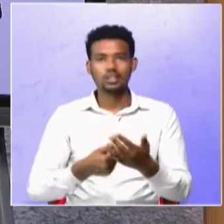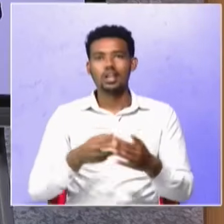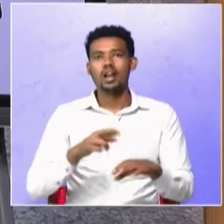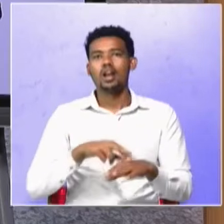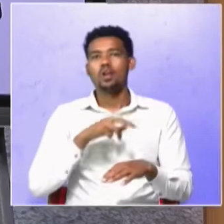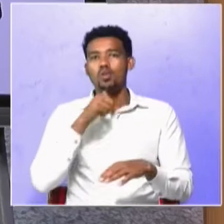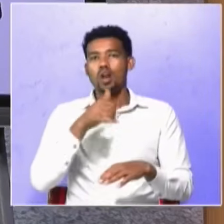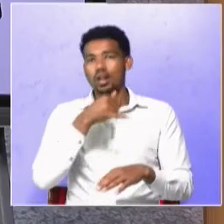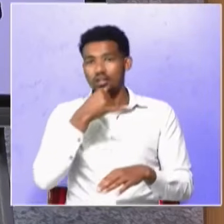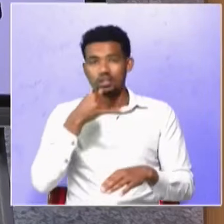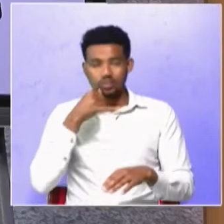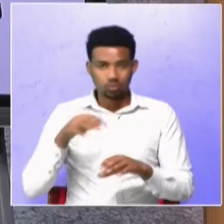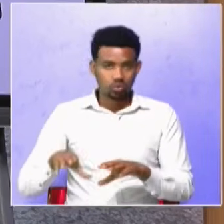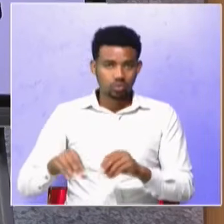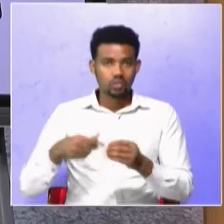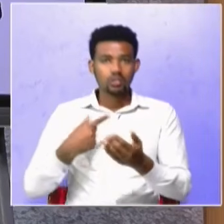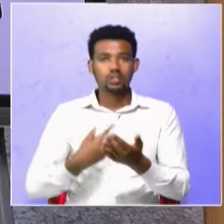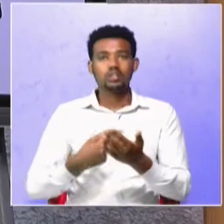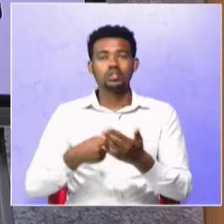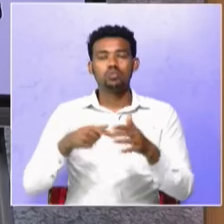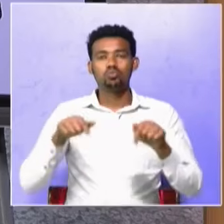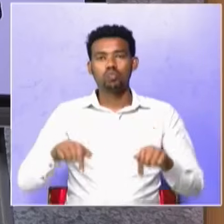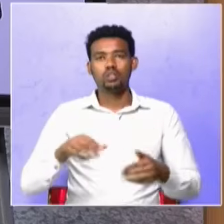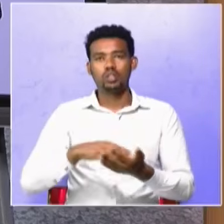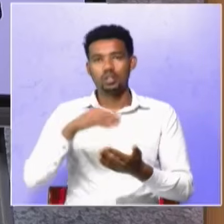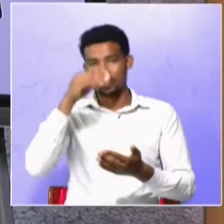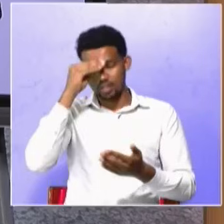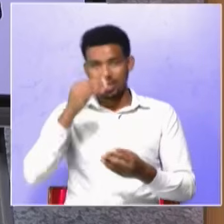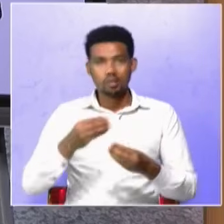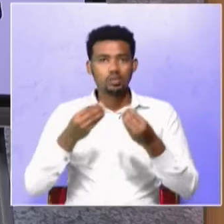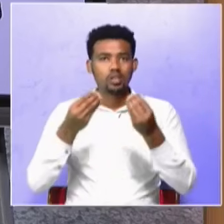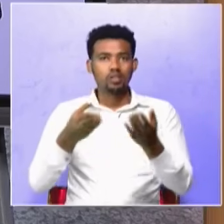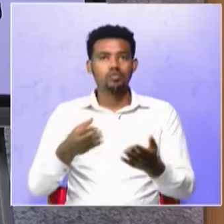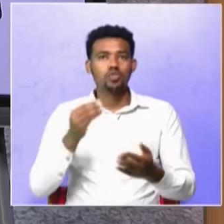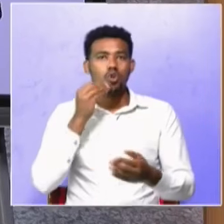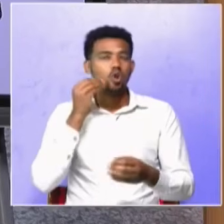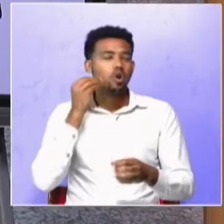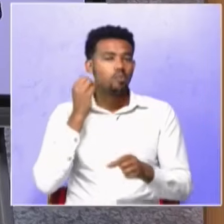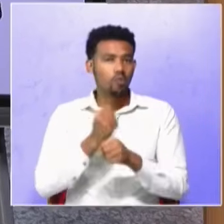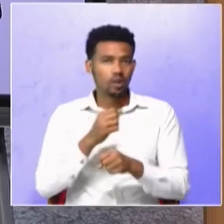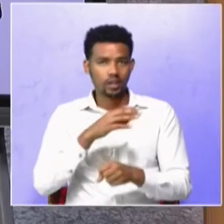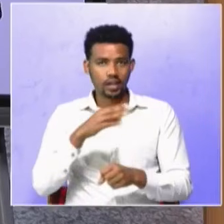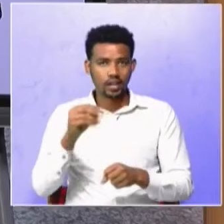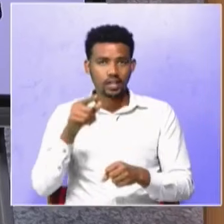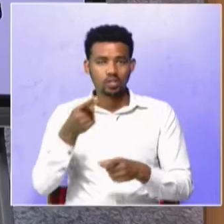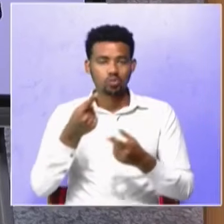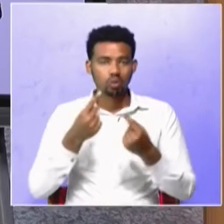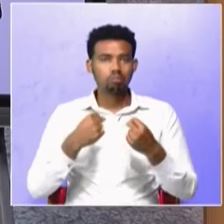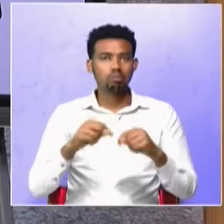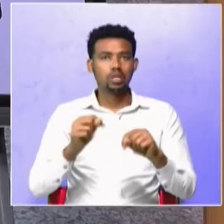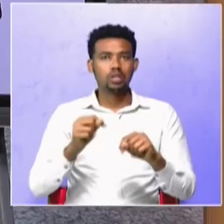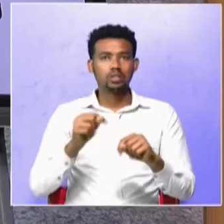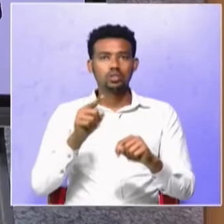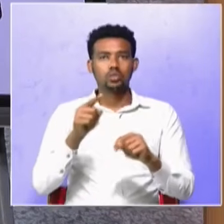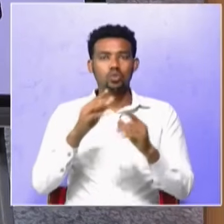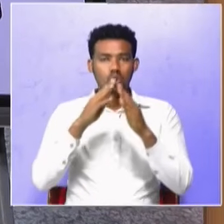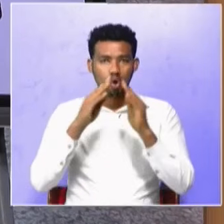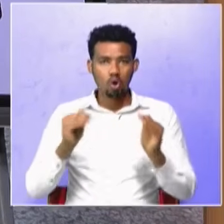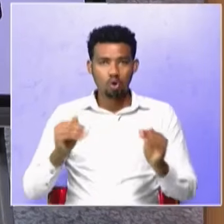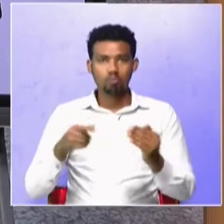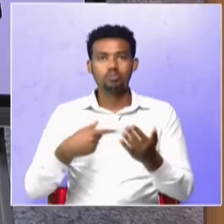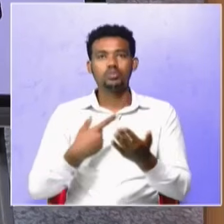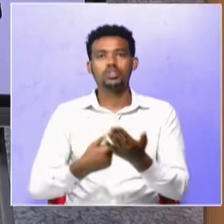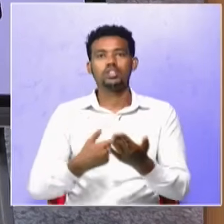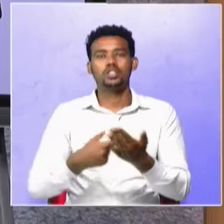adjective. Students, this is today's lesson. Let me give you homework and you can practice your home